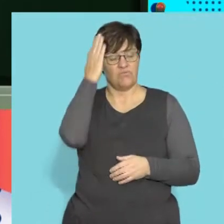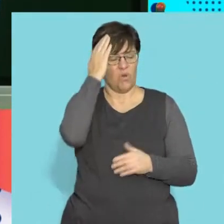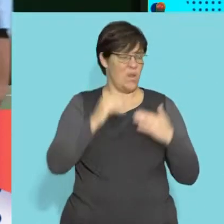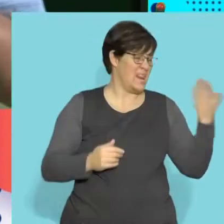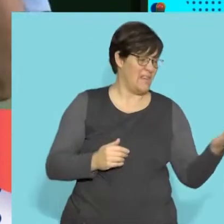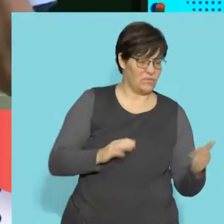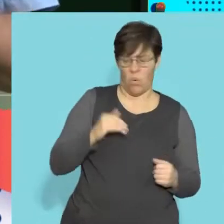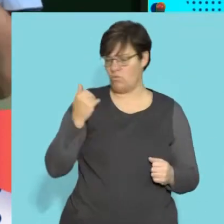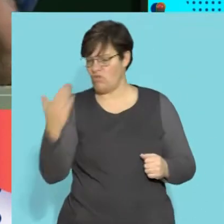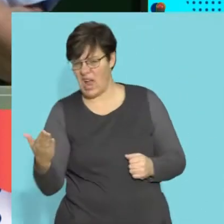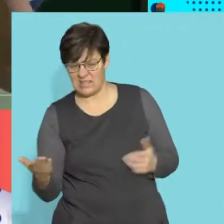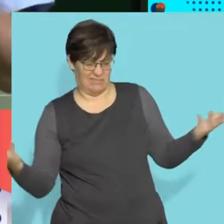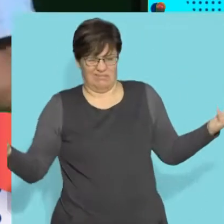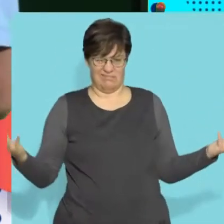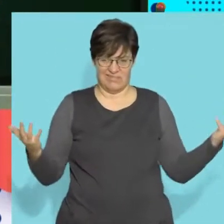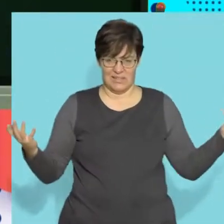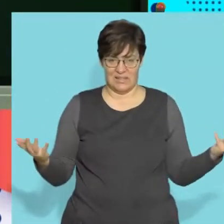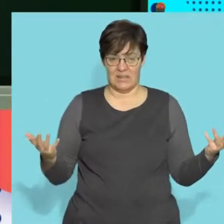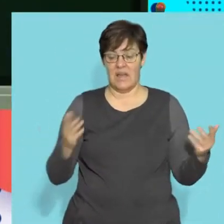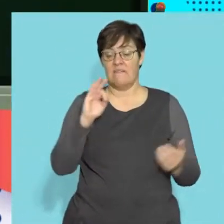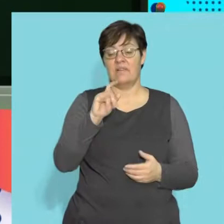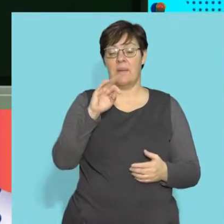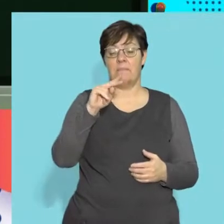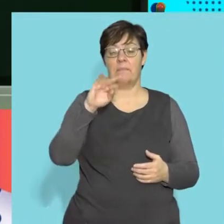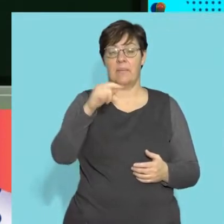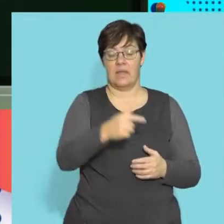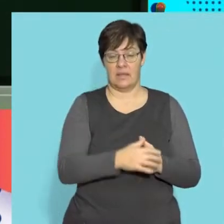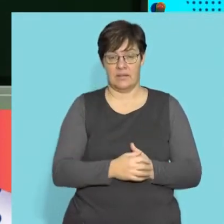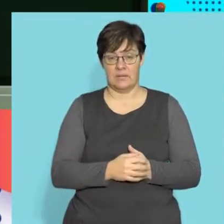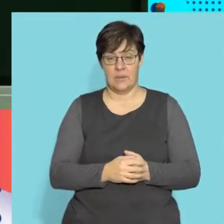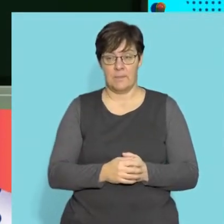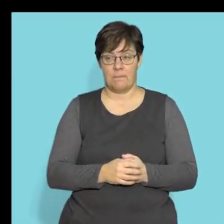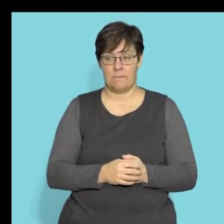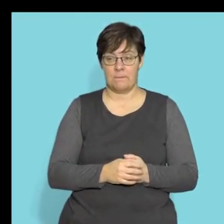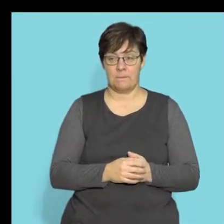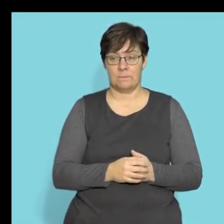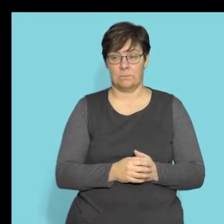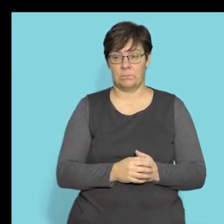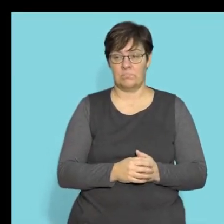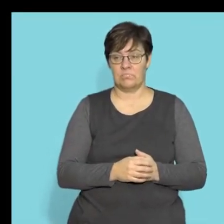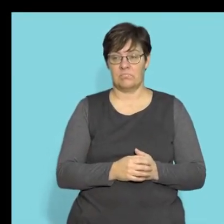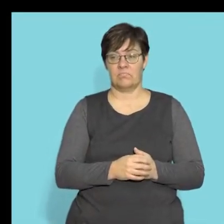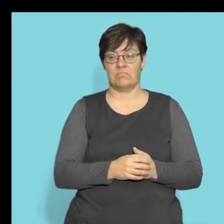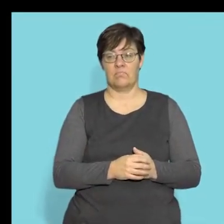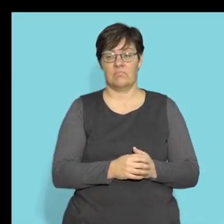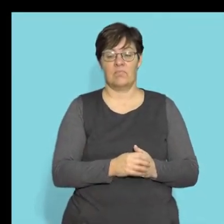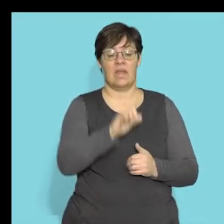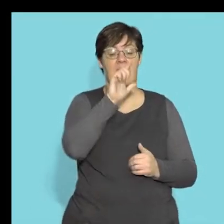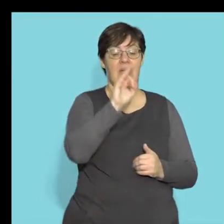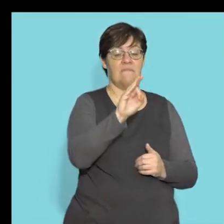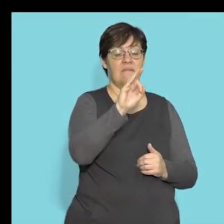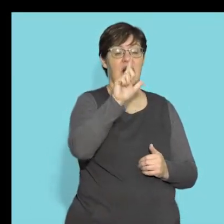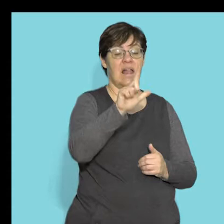do we know whether it's left hand or right hand? Well, Fleming, the word Fleming,